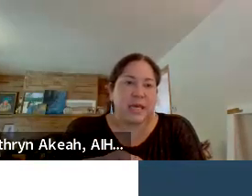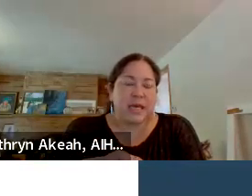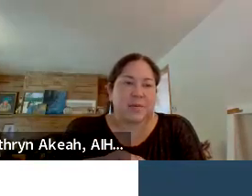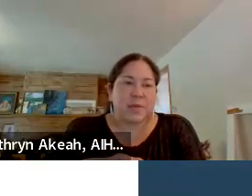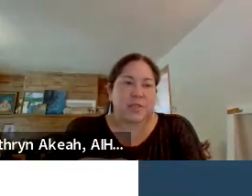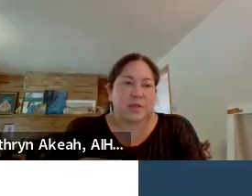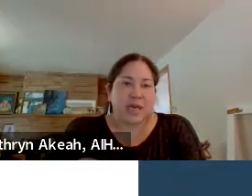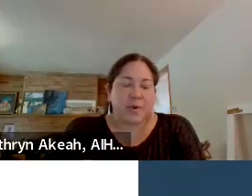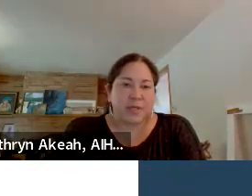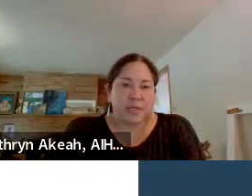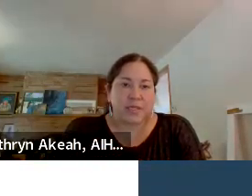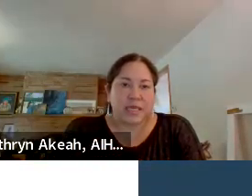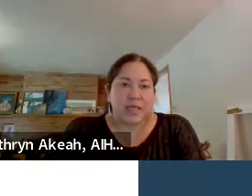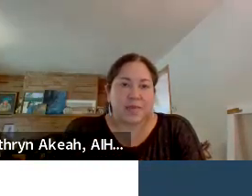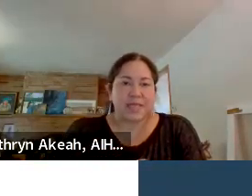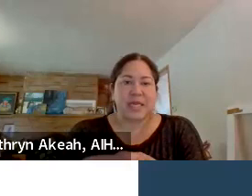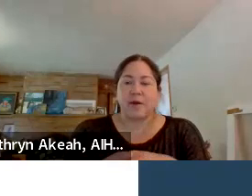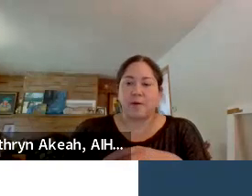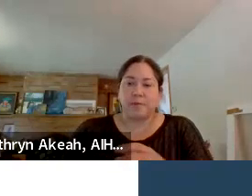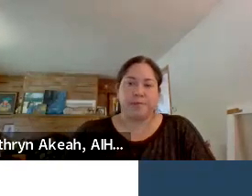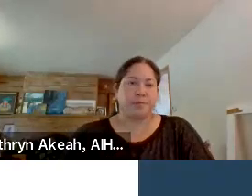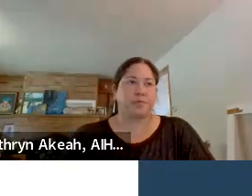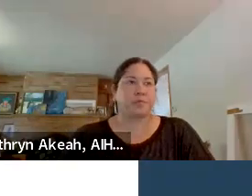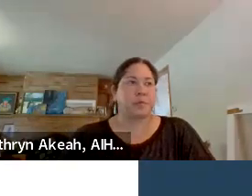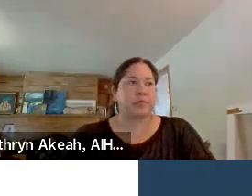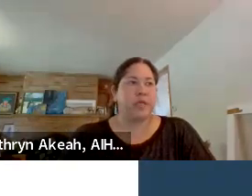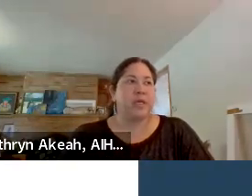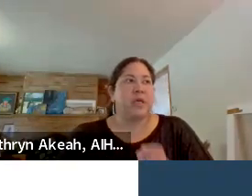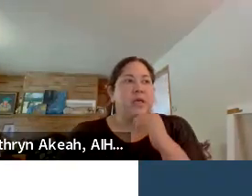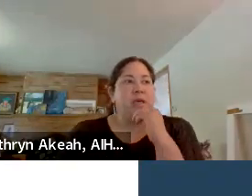pieces to make sure that that person is getting the best care.